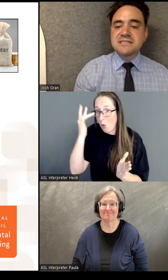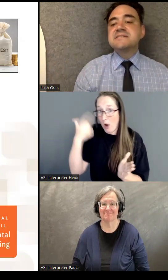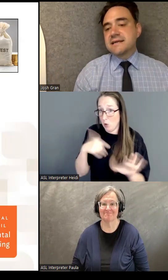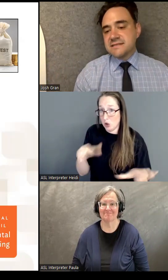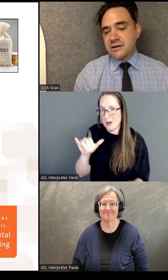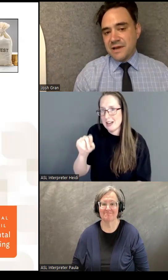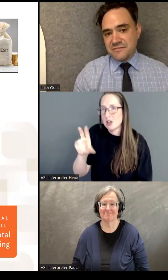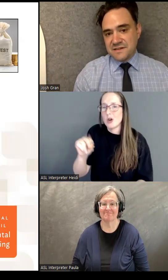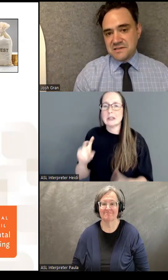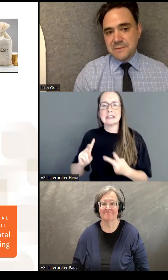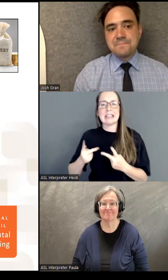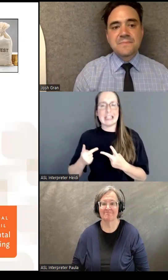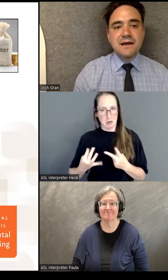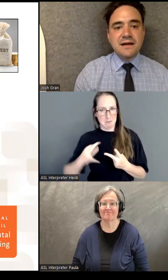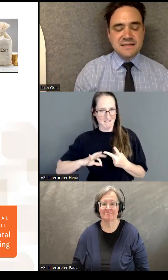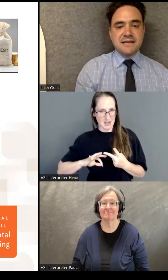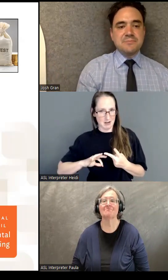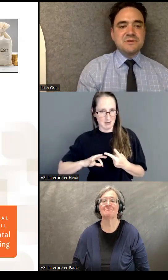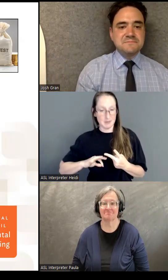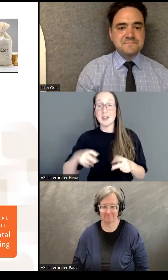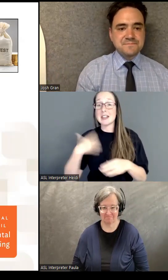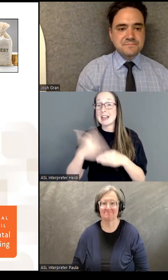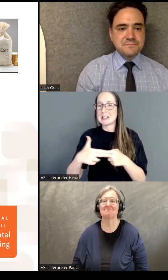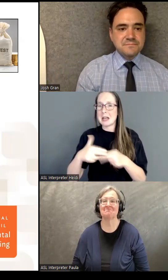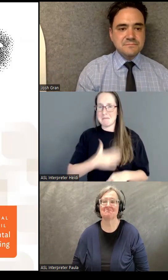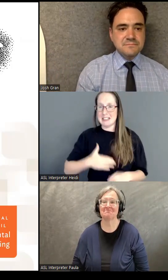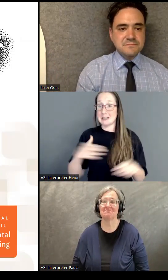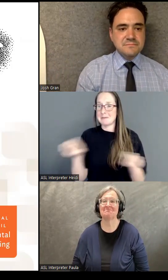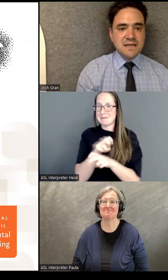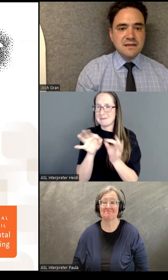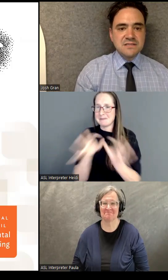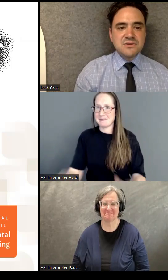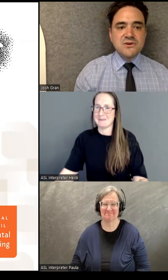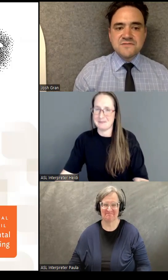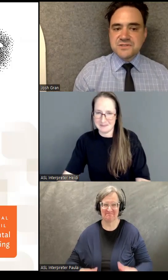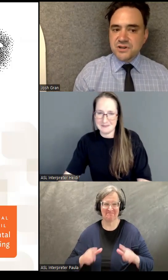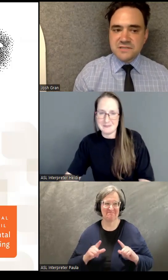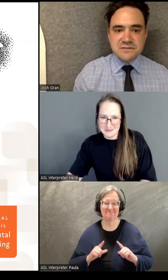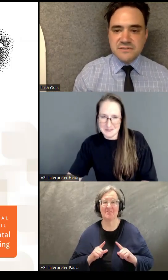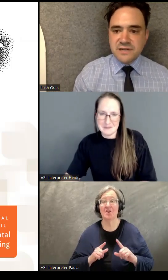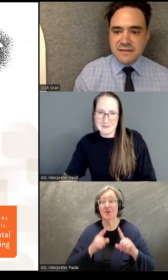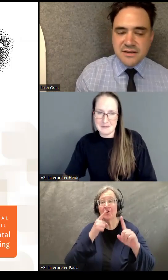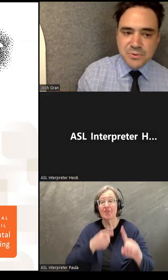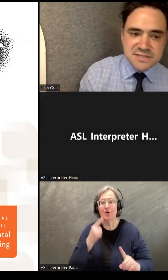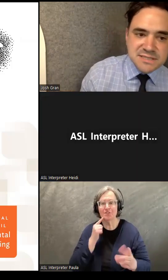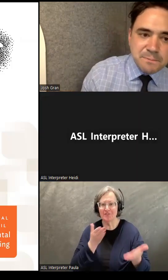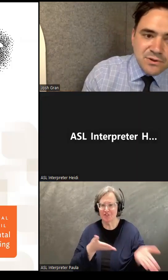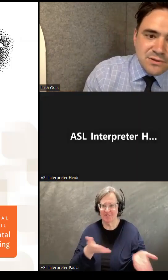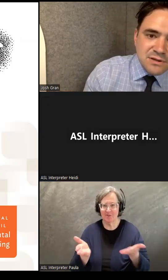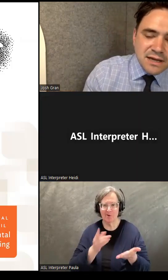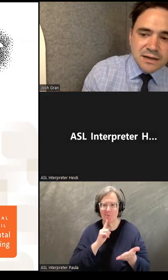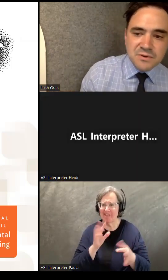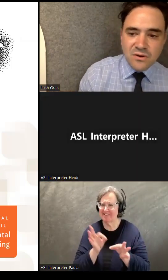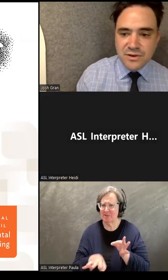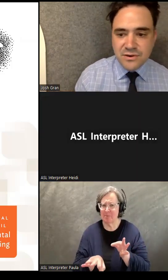It's a secondary benefit to it. Next slide, please. So the goals for service delivery, I think, are pretty